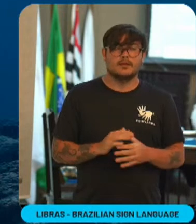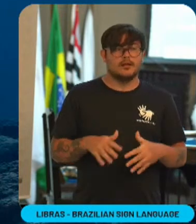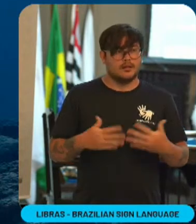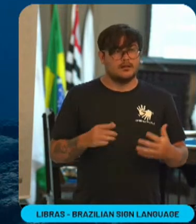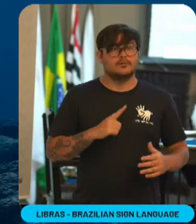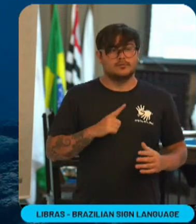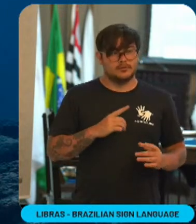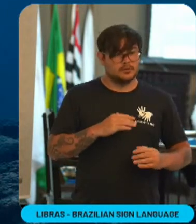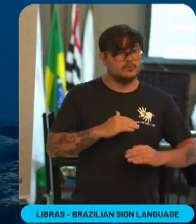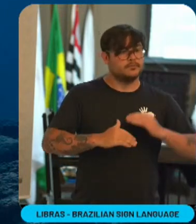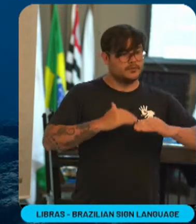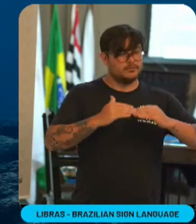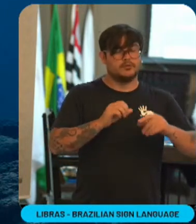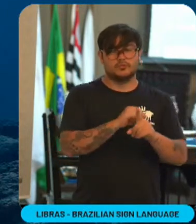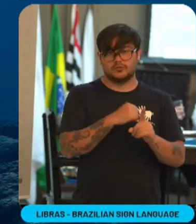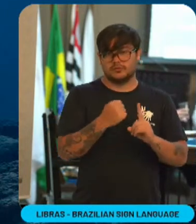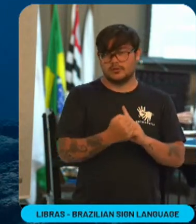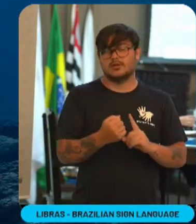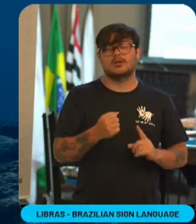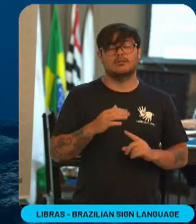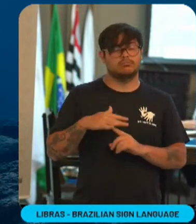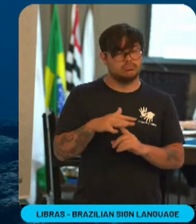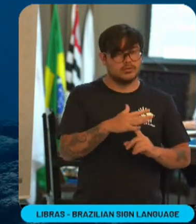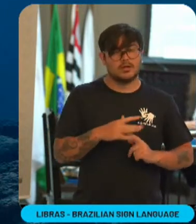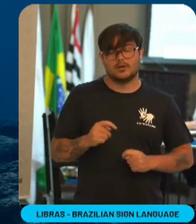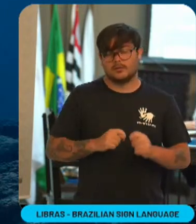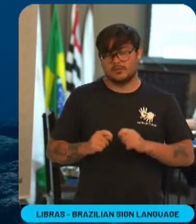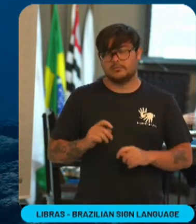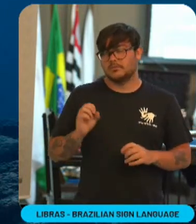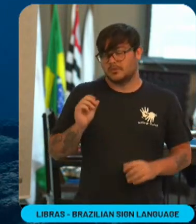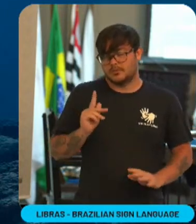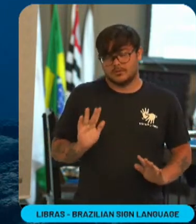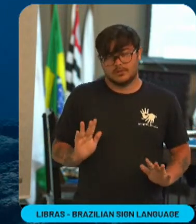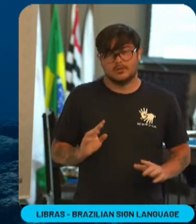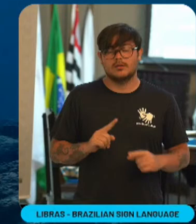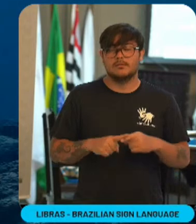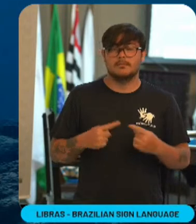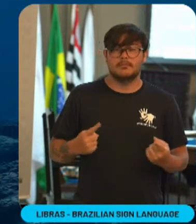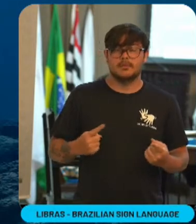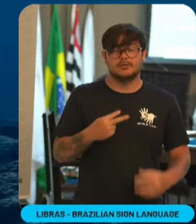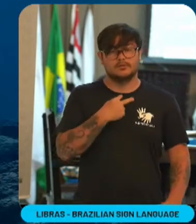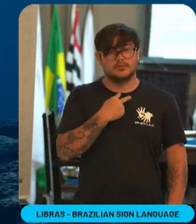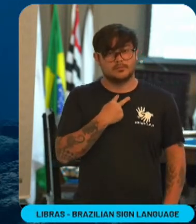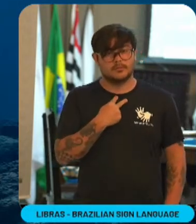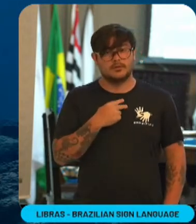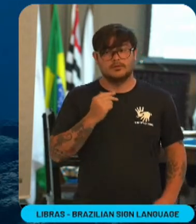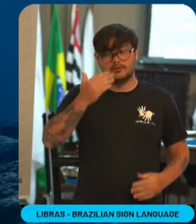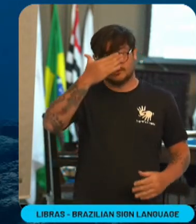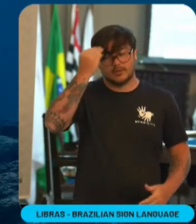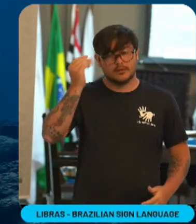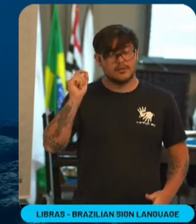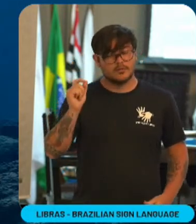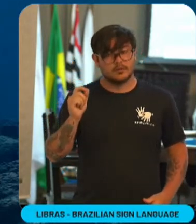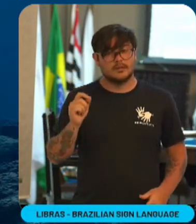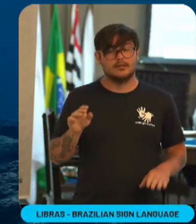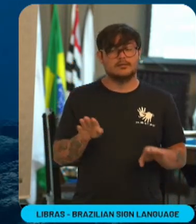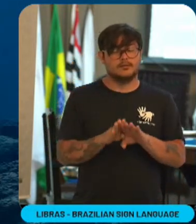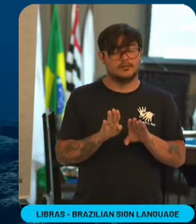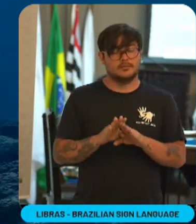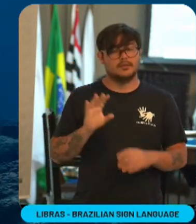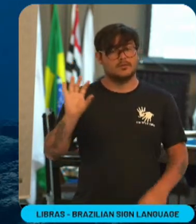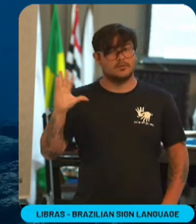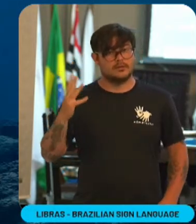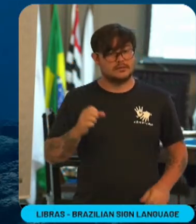invaded. Of course, there is the social, environmental, and economic growth, but we cannot fail to think that with